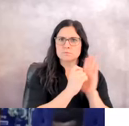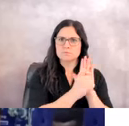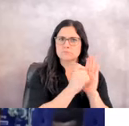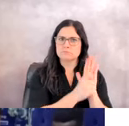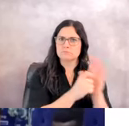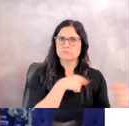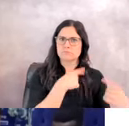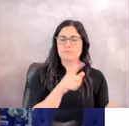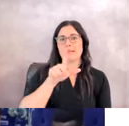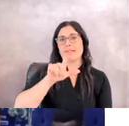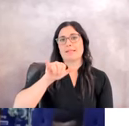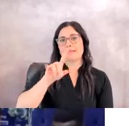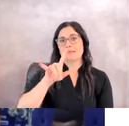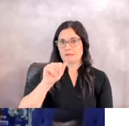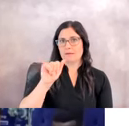We had Lydia's list.